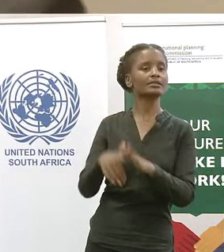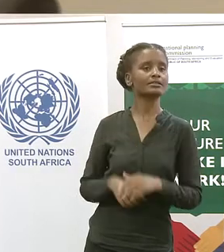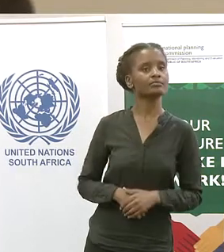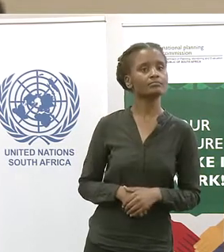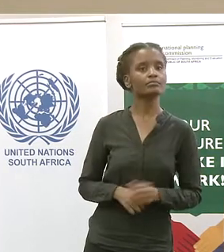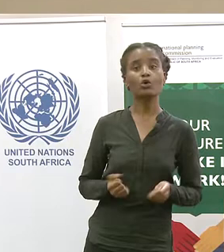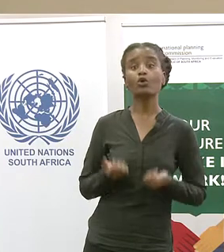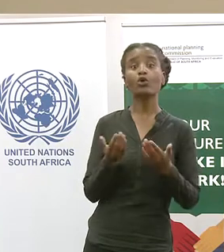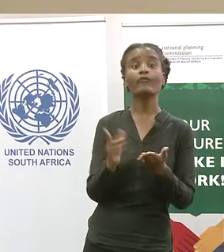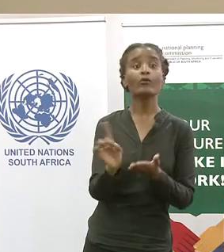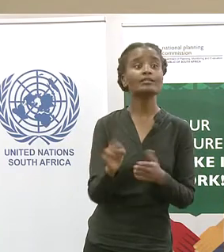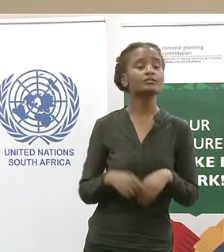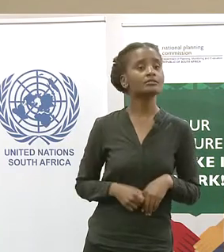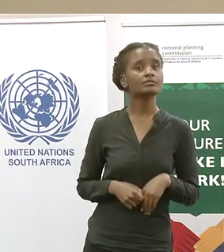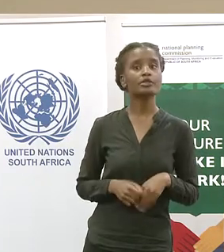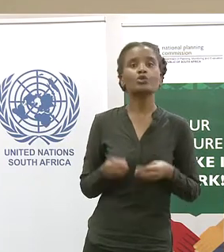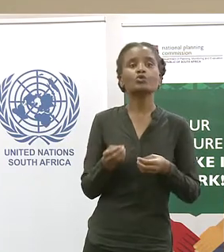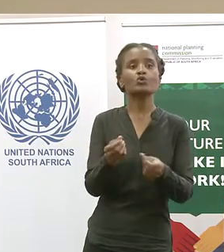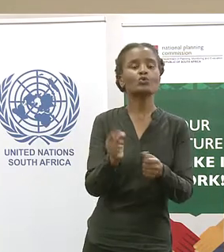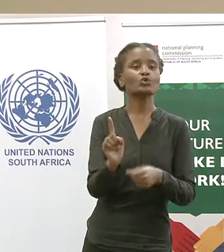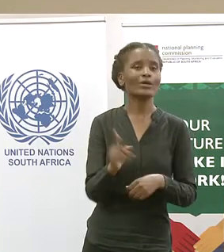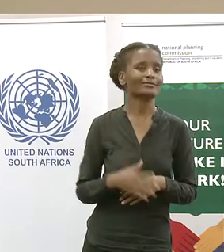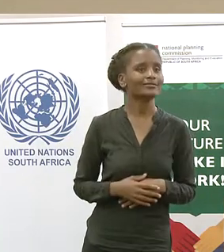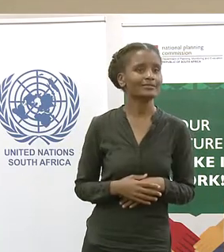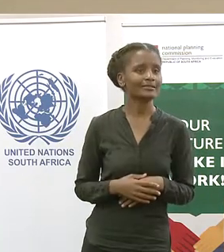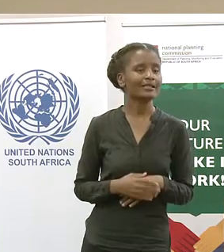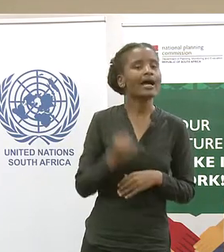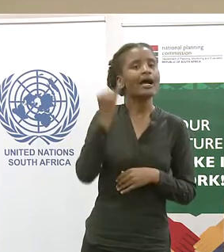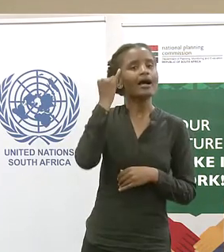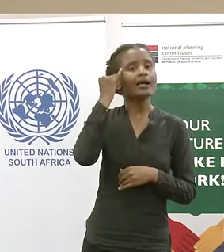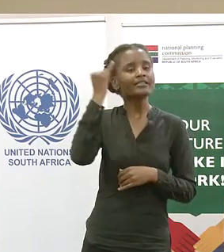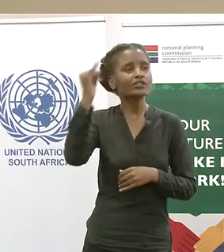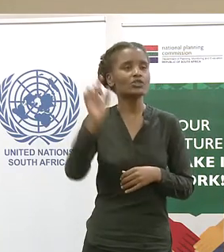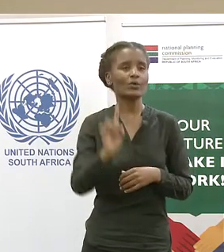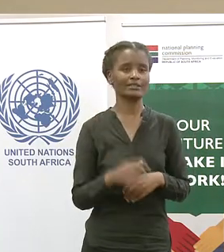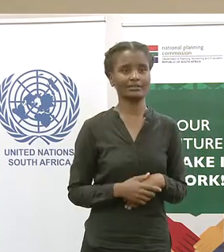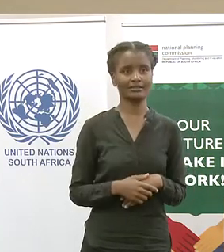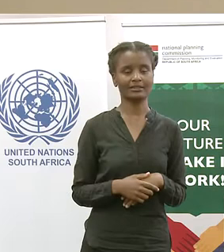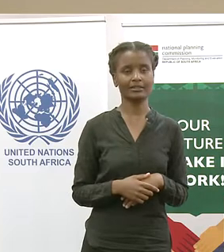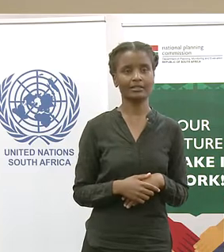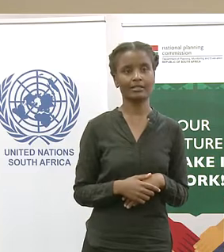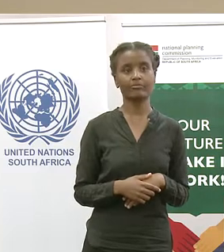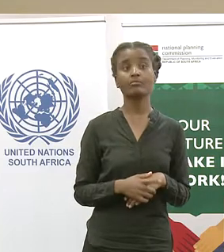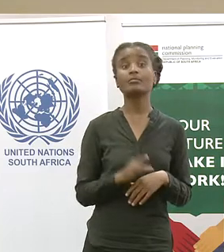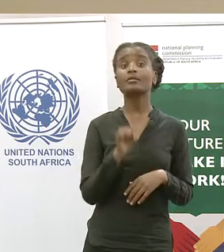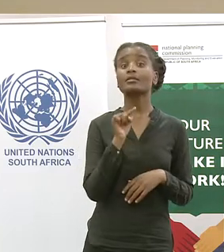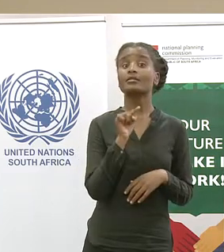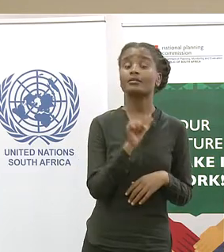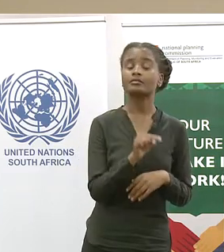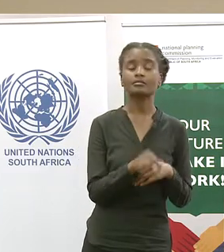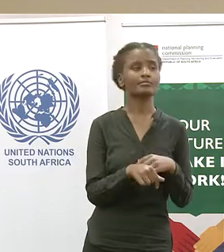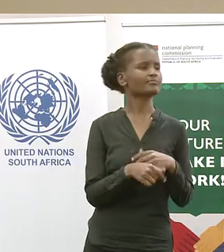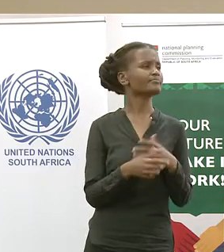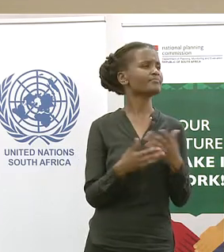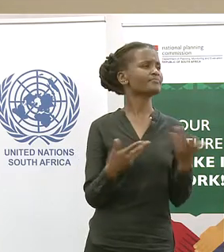is the intervention that disability makes in the context of development? And this is a very